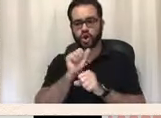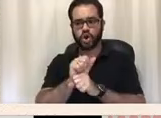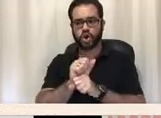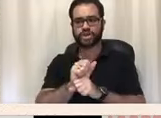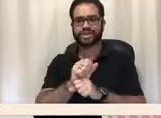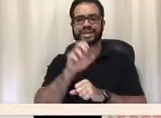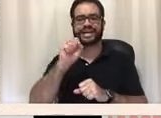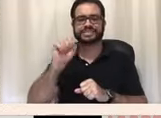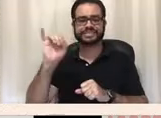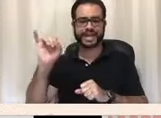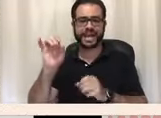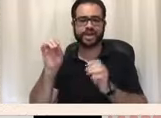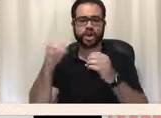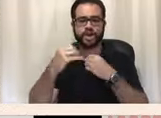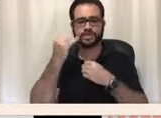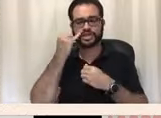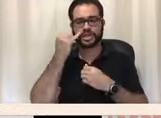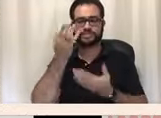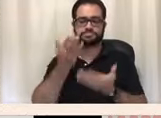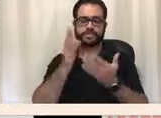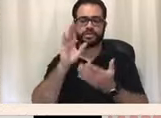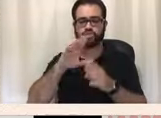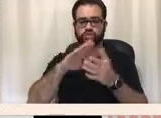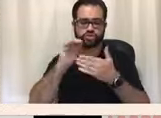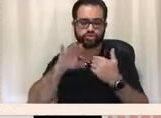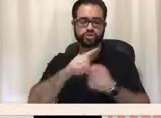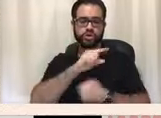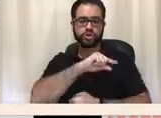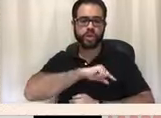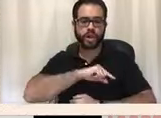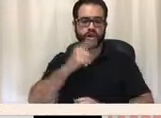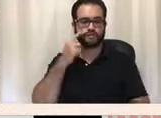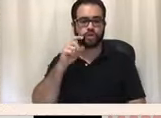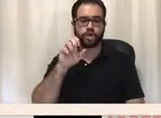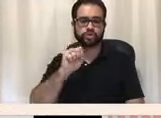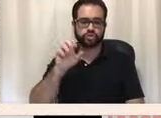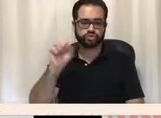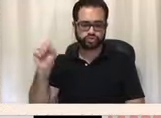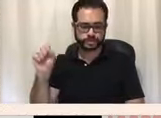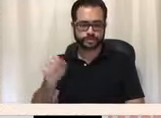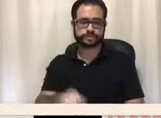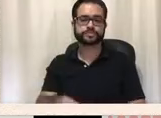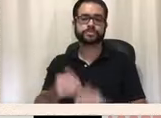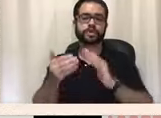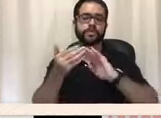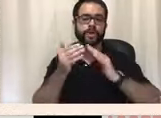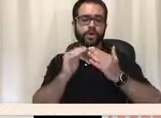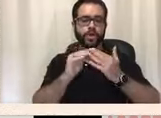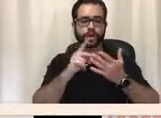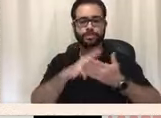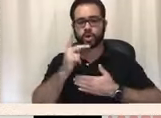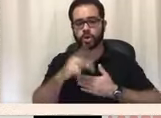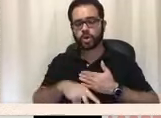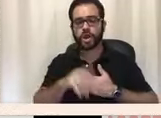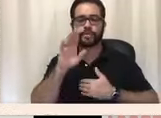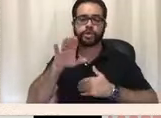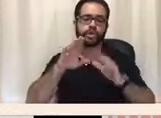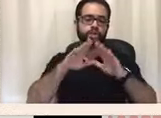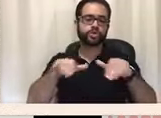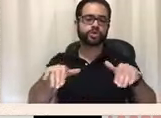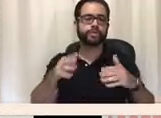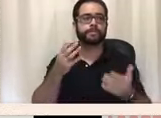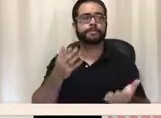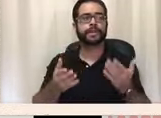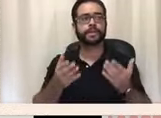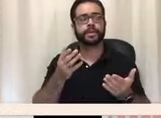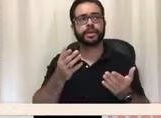if your child might qualify for Social Security. Community programs. Your kiddo may be